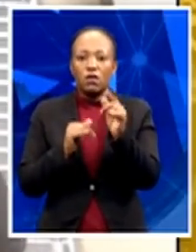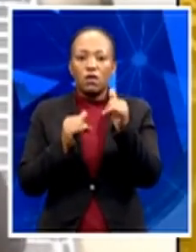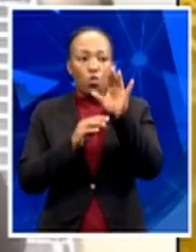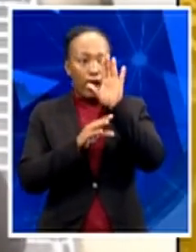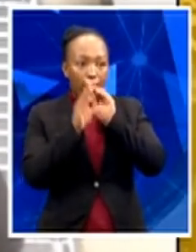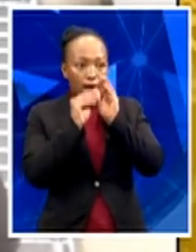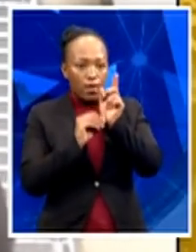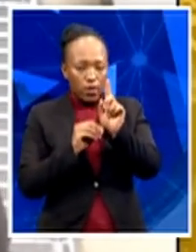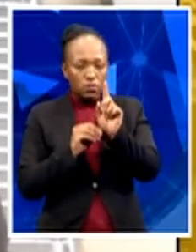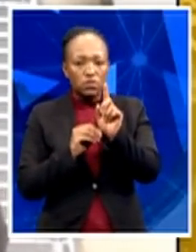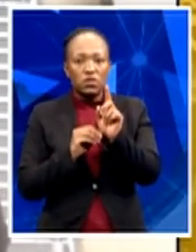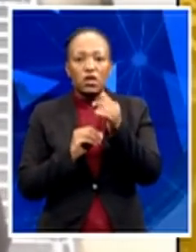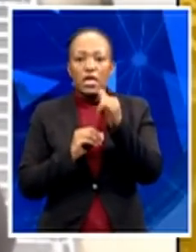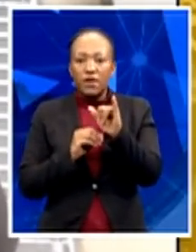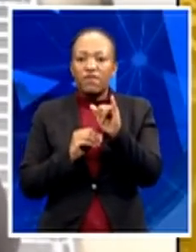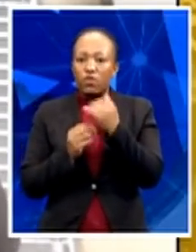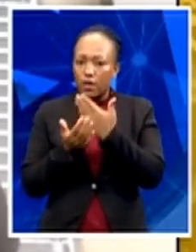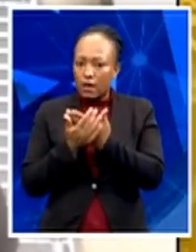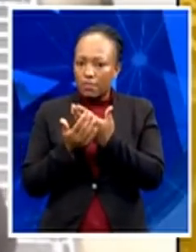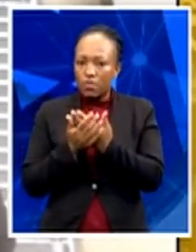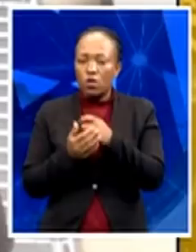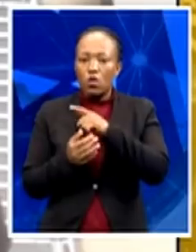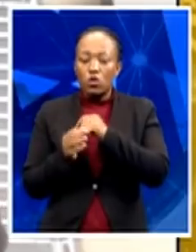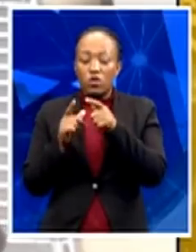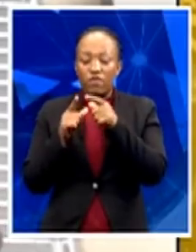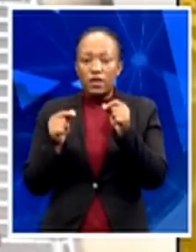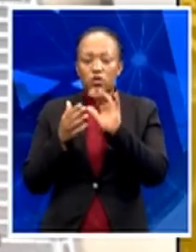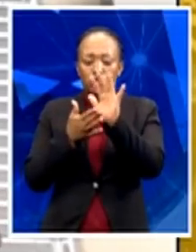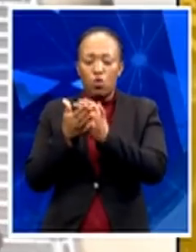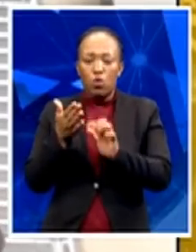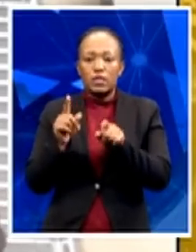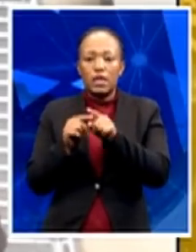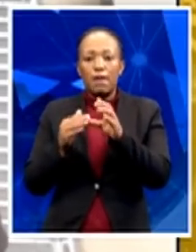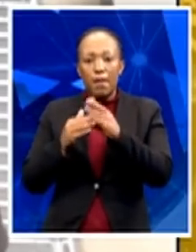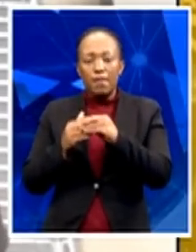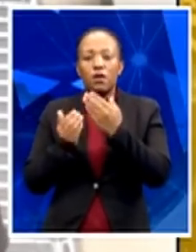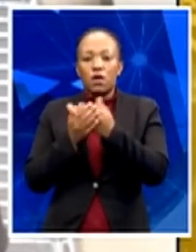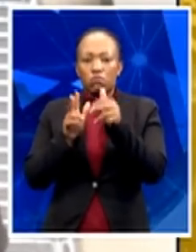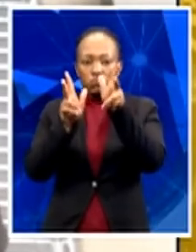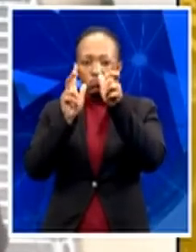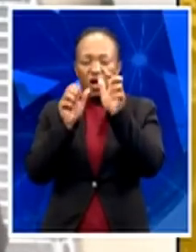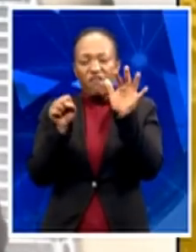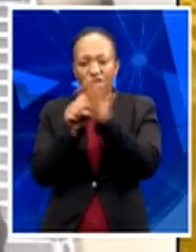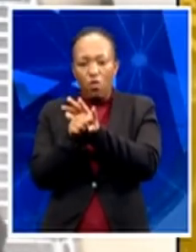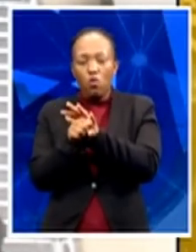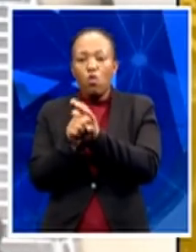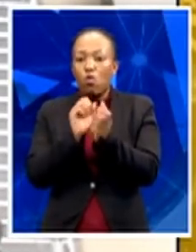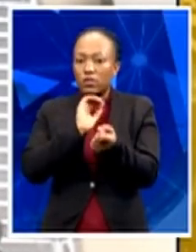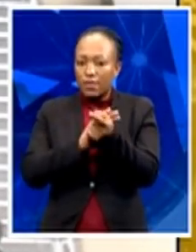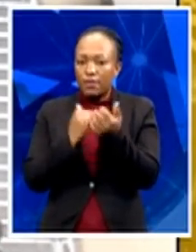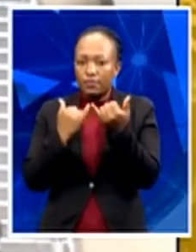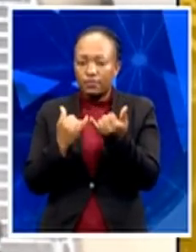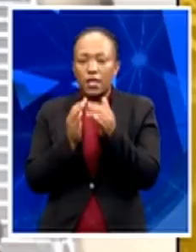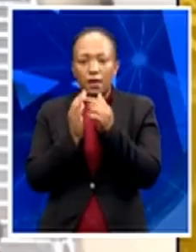us, because to complete this story and for members to have a full picture of what is happening, I would request that the presentation is